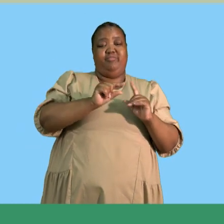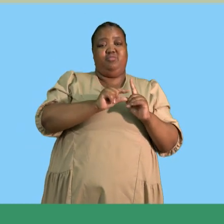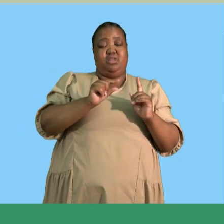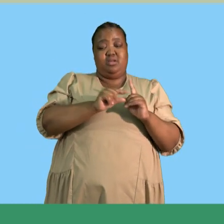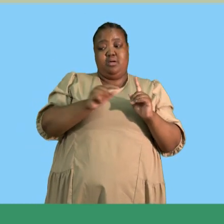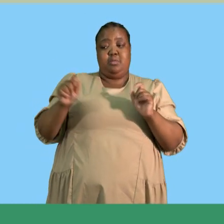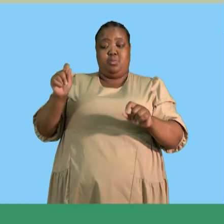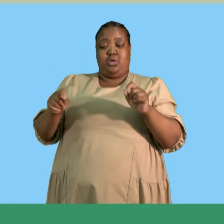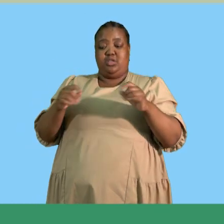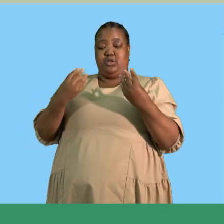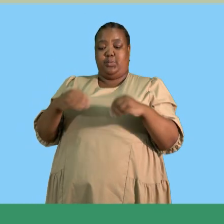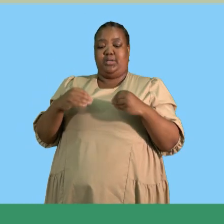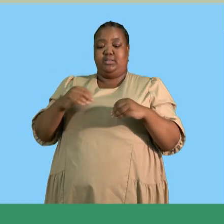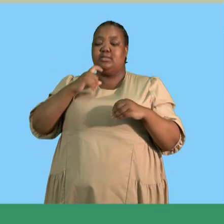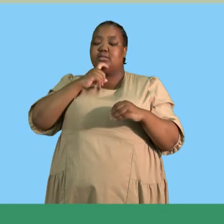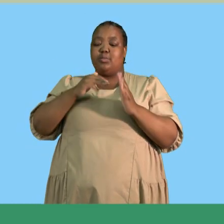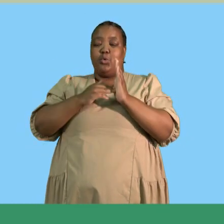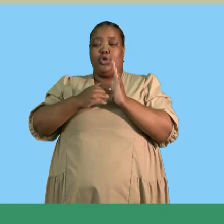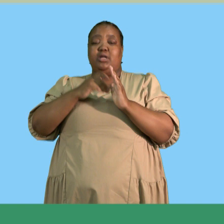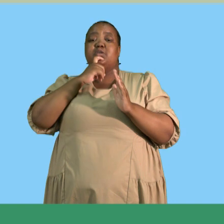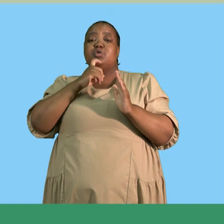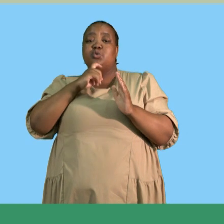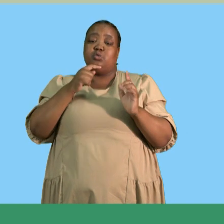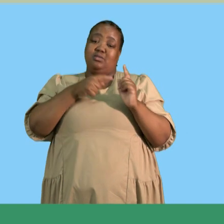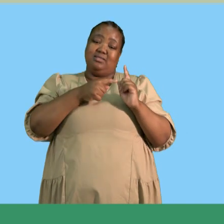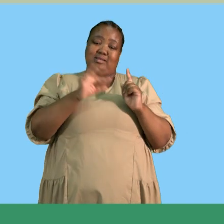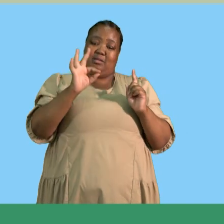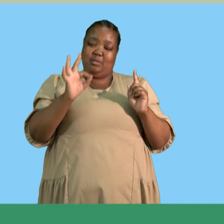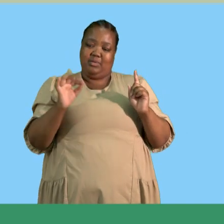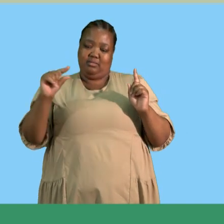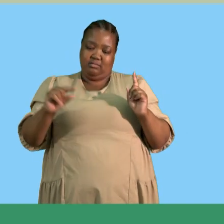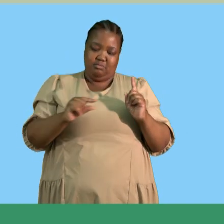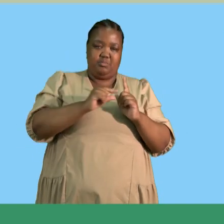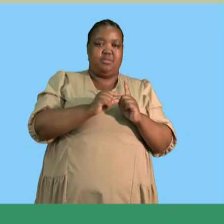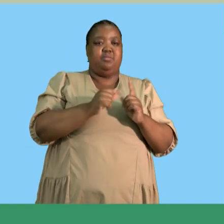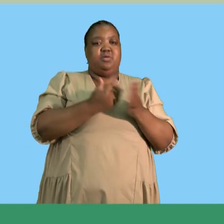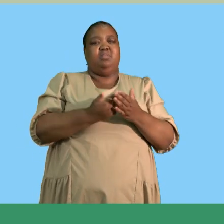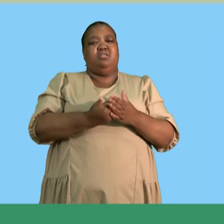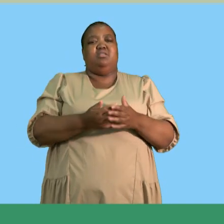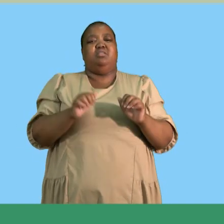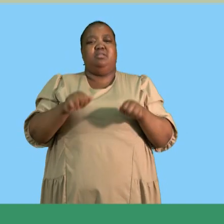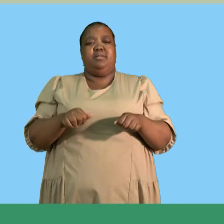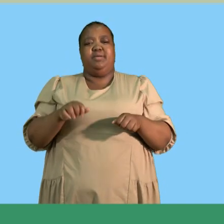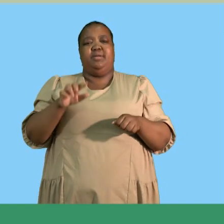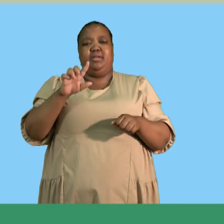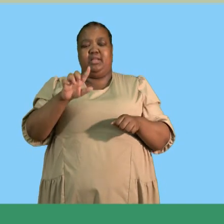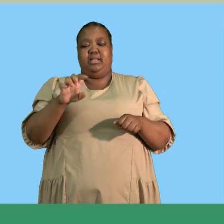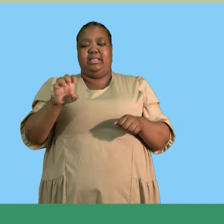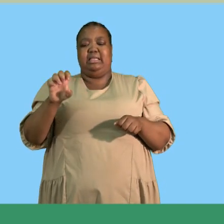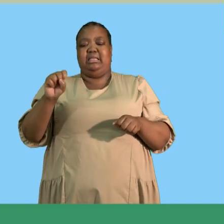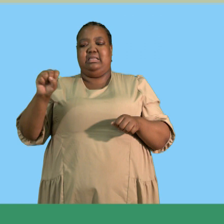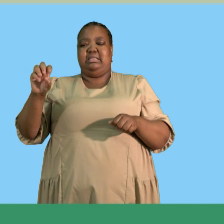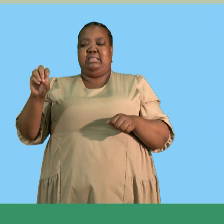franchisee for the use of the business model. You also have a lessor, which is a